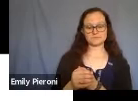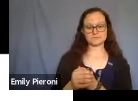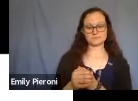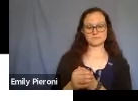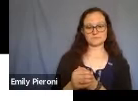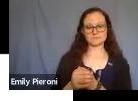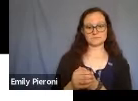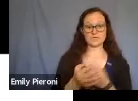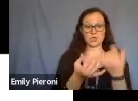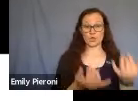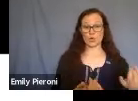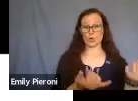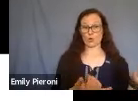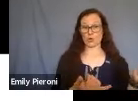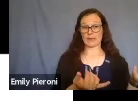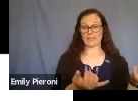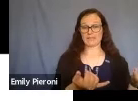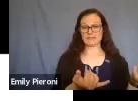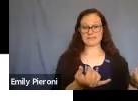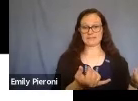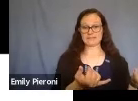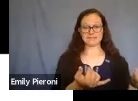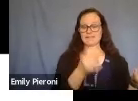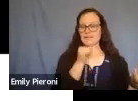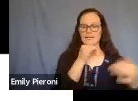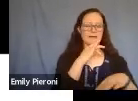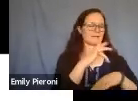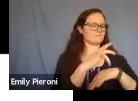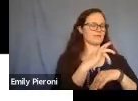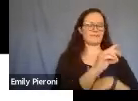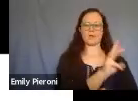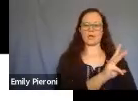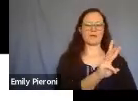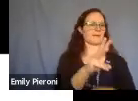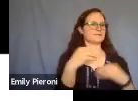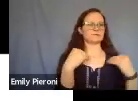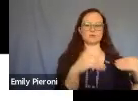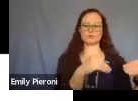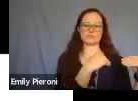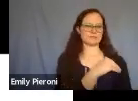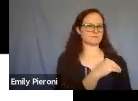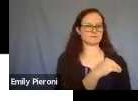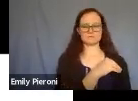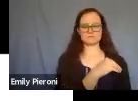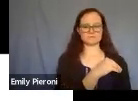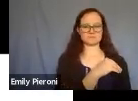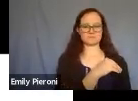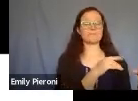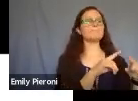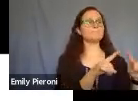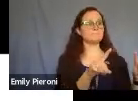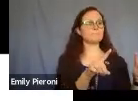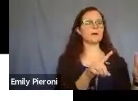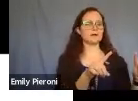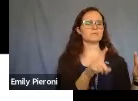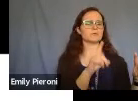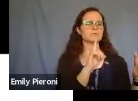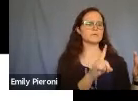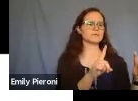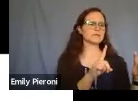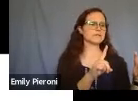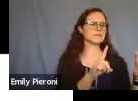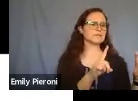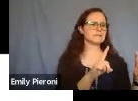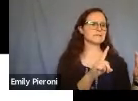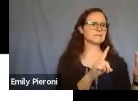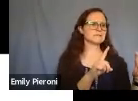Currently, we do not have anything available on our online stores. It's definitely an avenue that we are exploring.